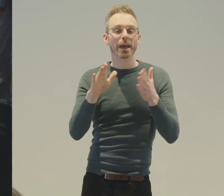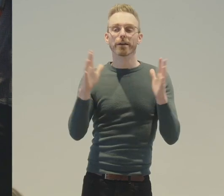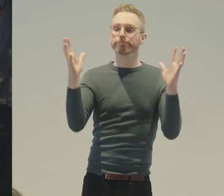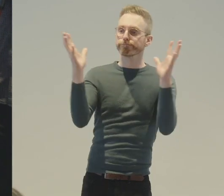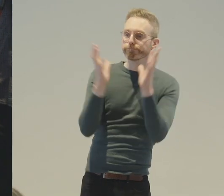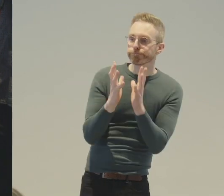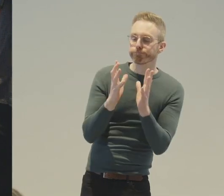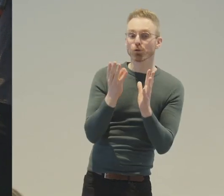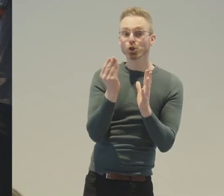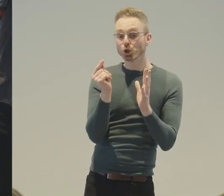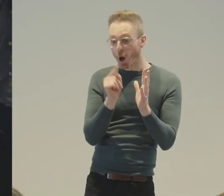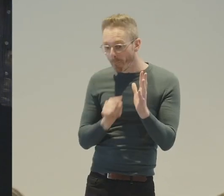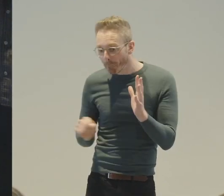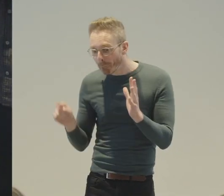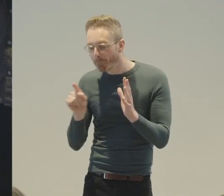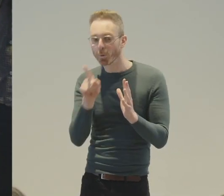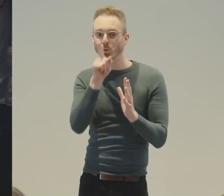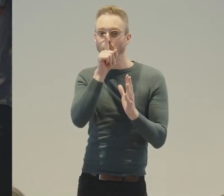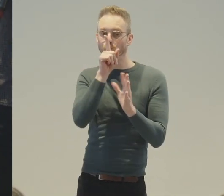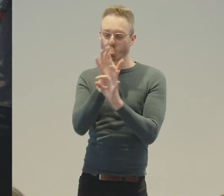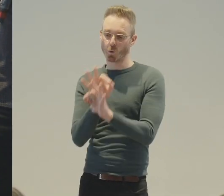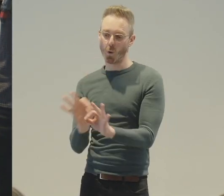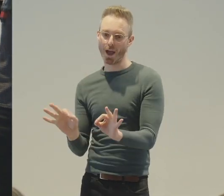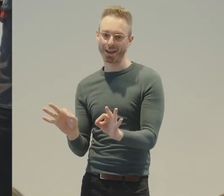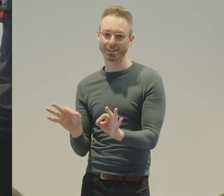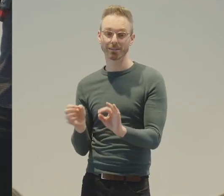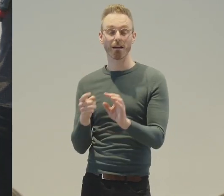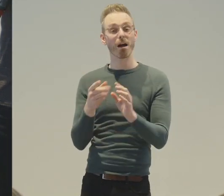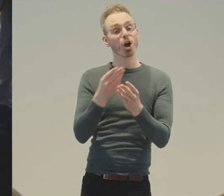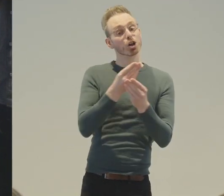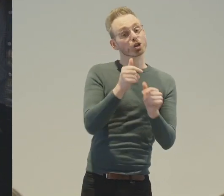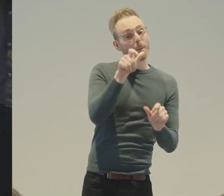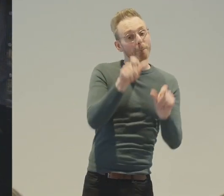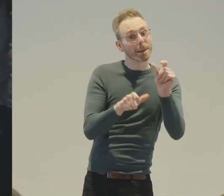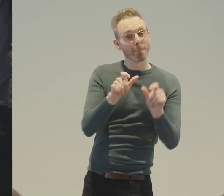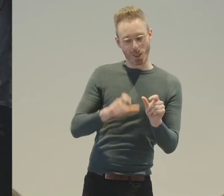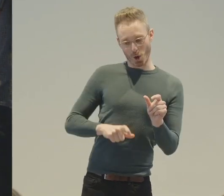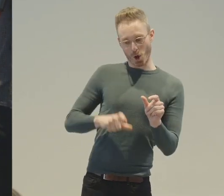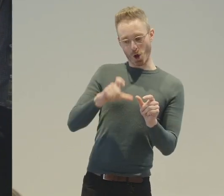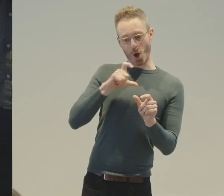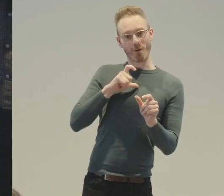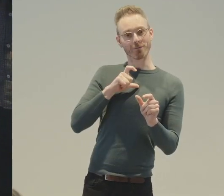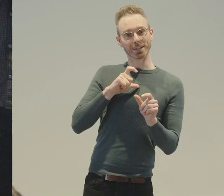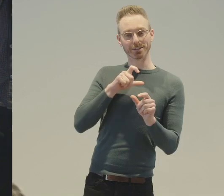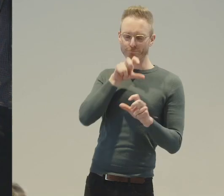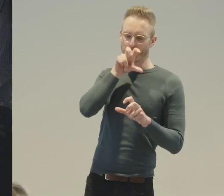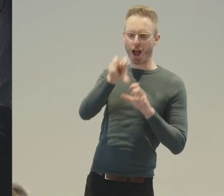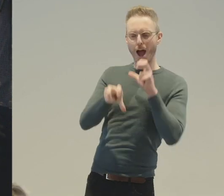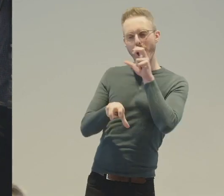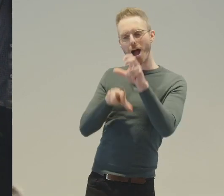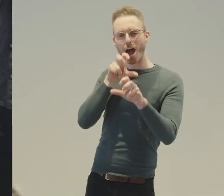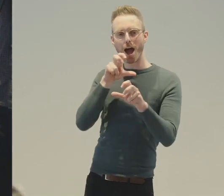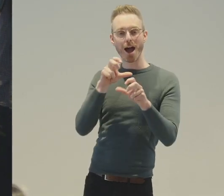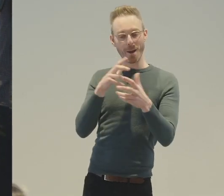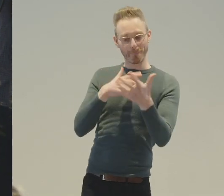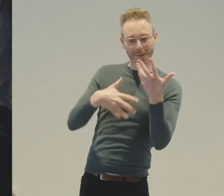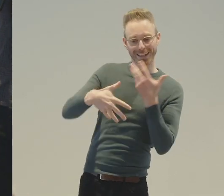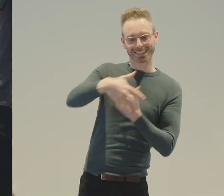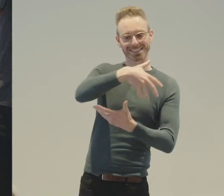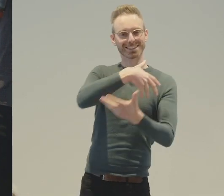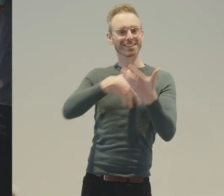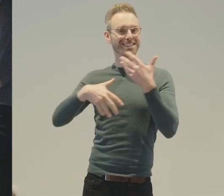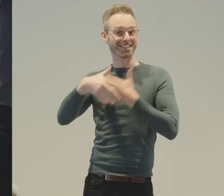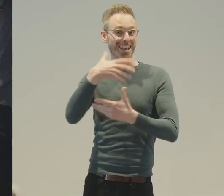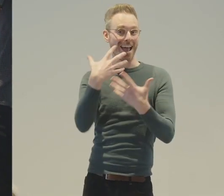then some who are kind of like in the middle. So some are loud and some are like not loud. And they are a